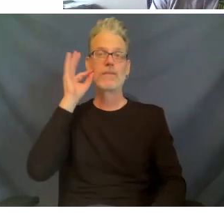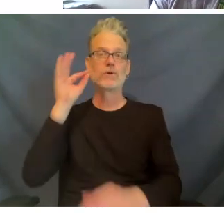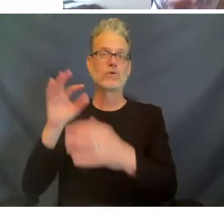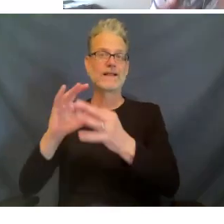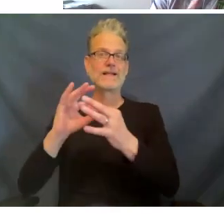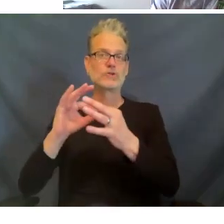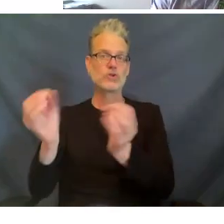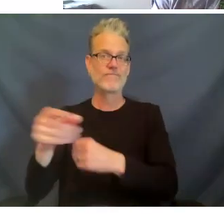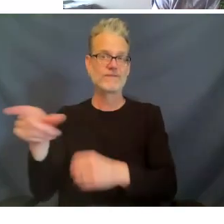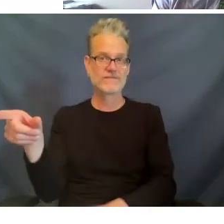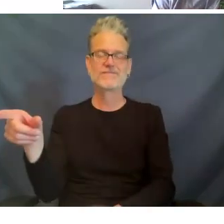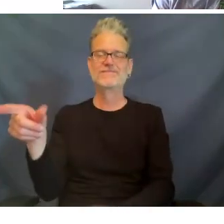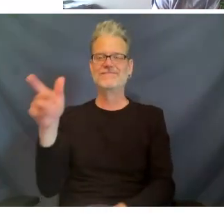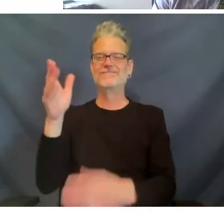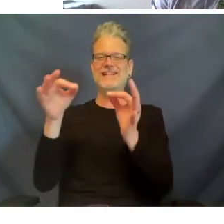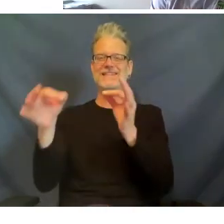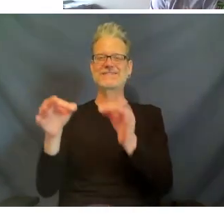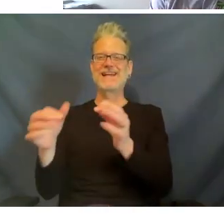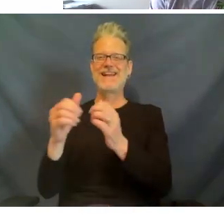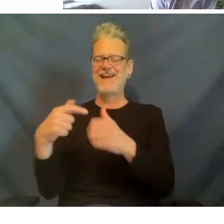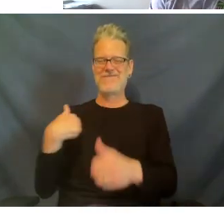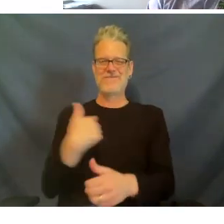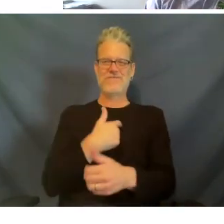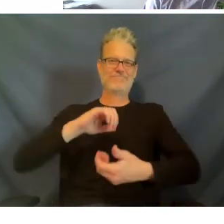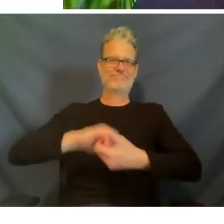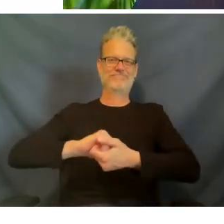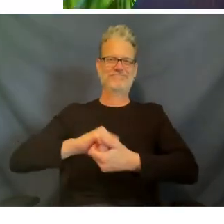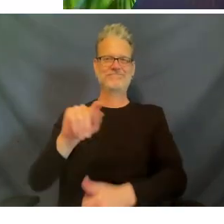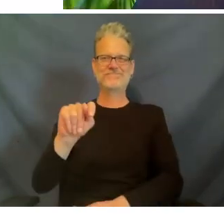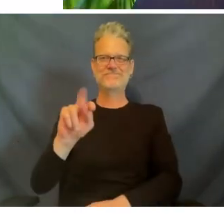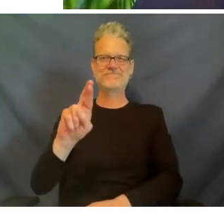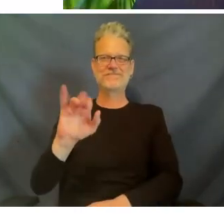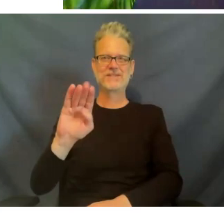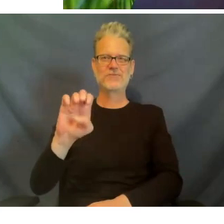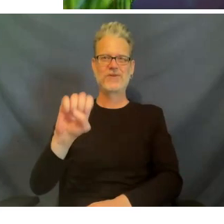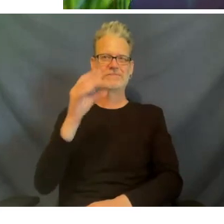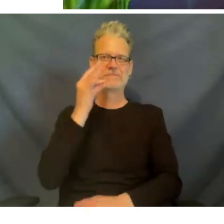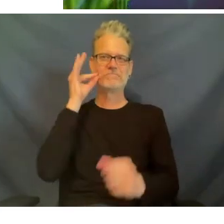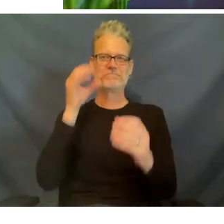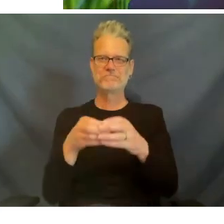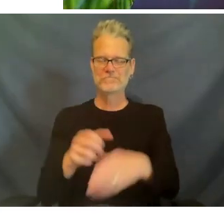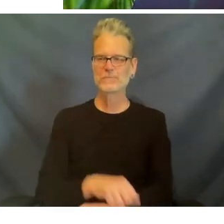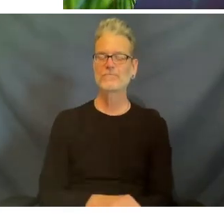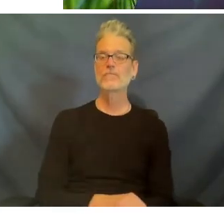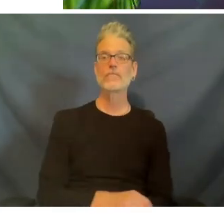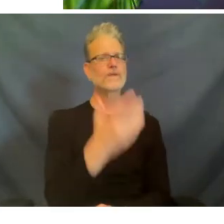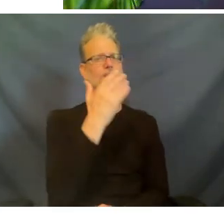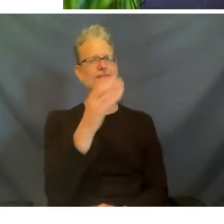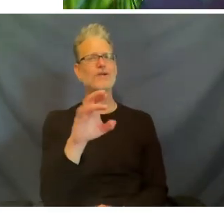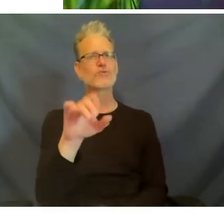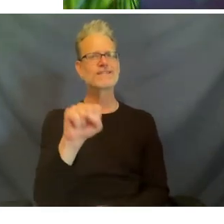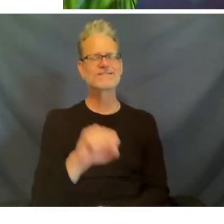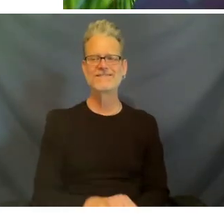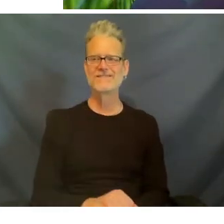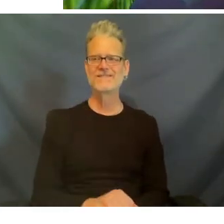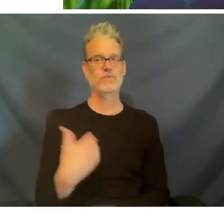how specifically we work with tribes for a lot of this work. Thank you, Chris. And so I see that you covered a